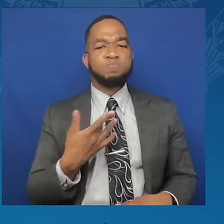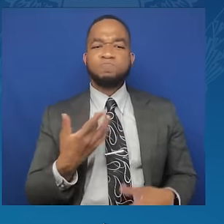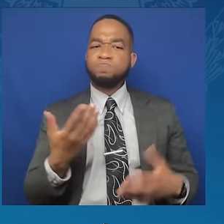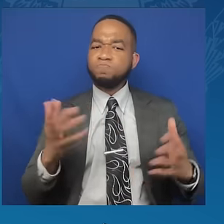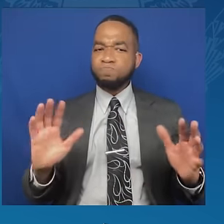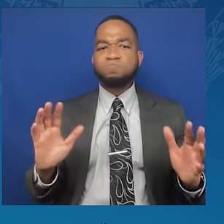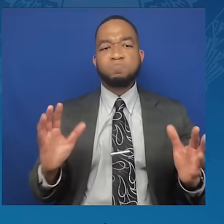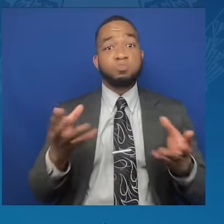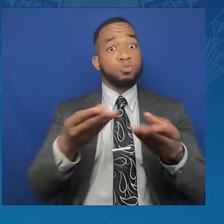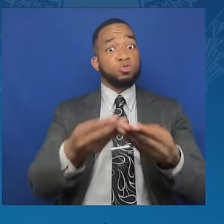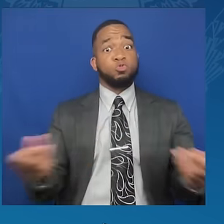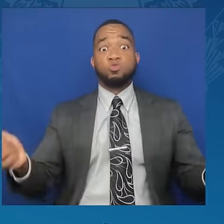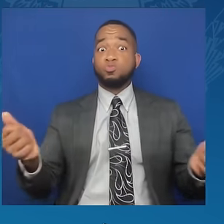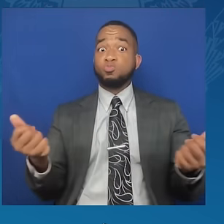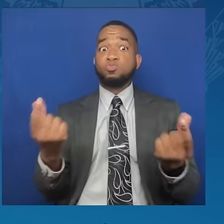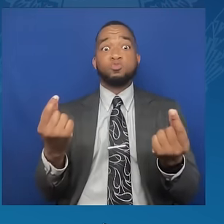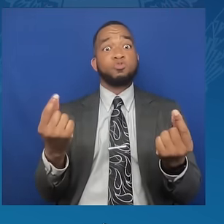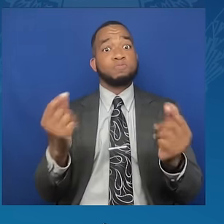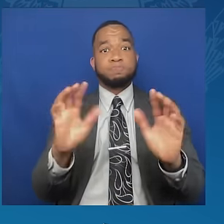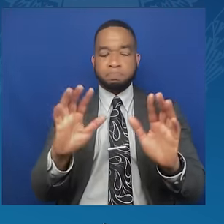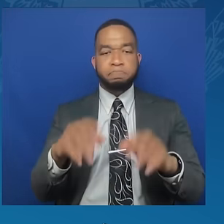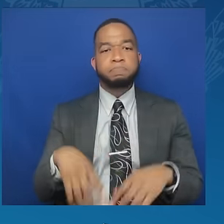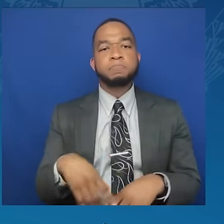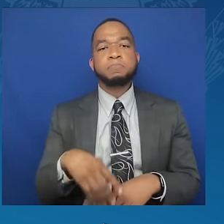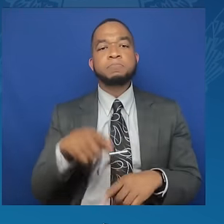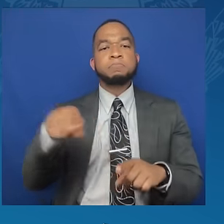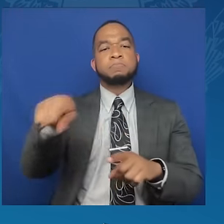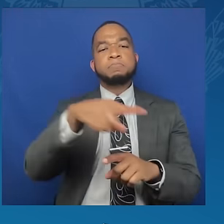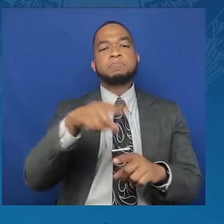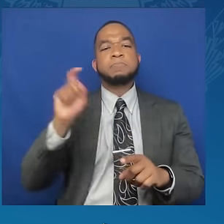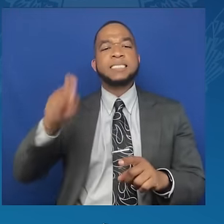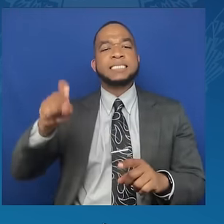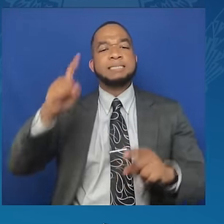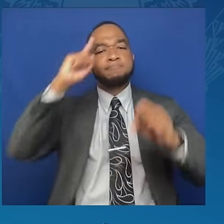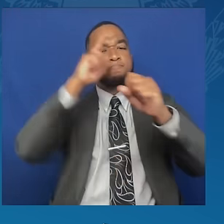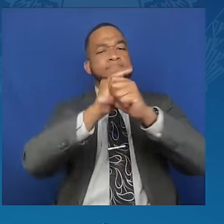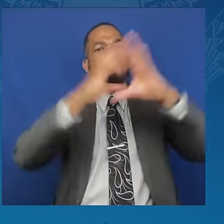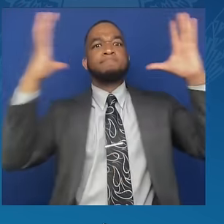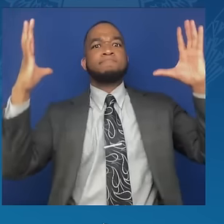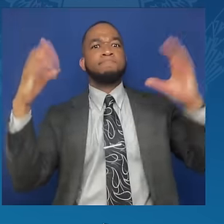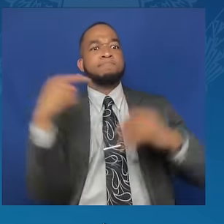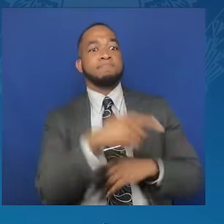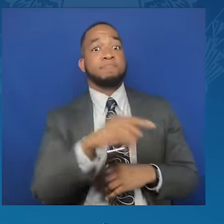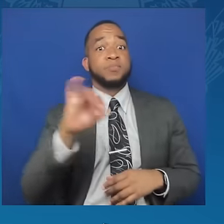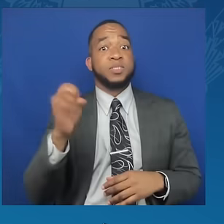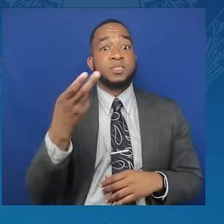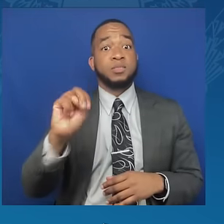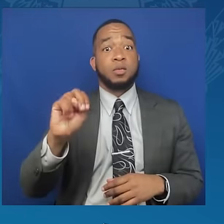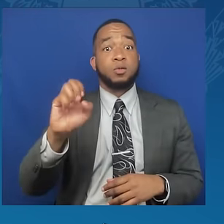him. He said, never give up, never give in,